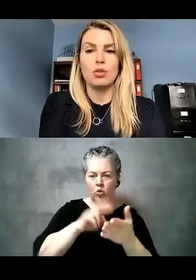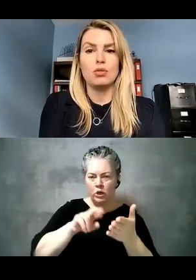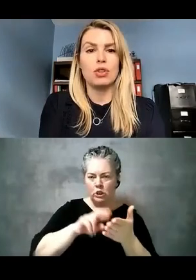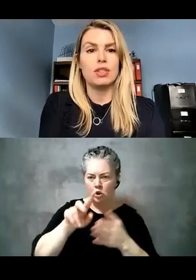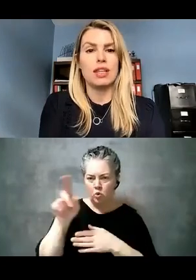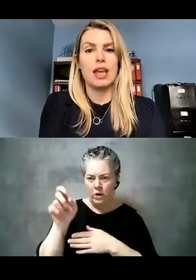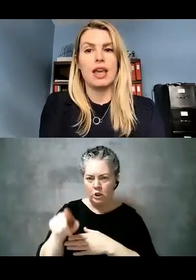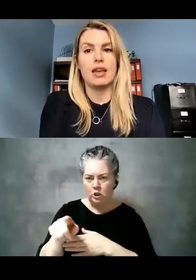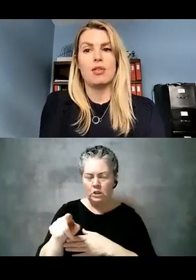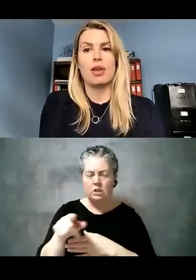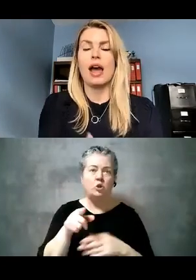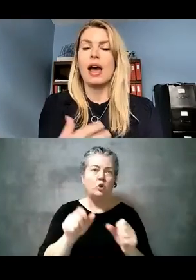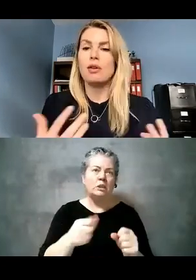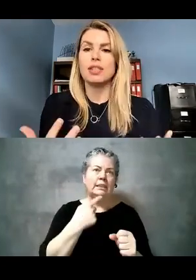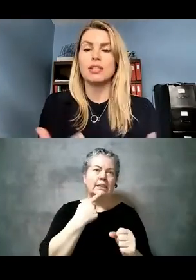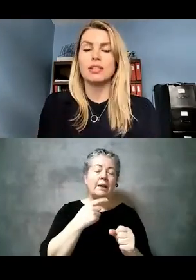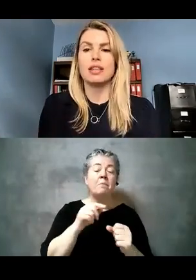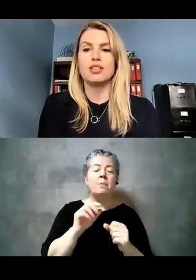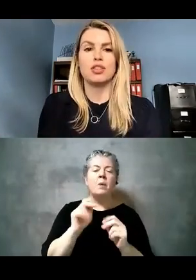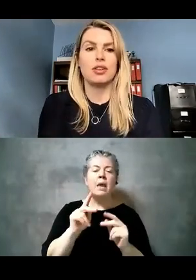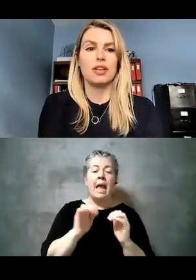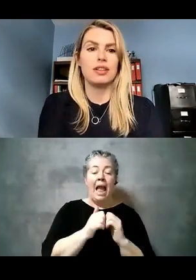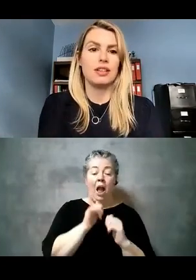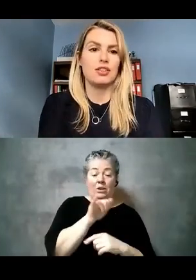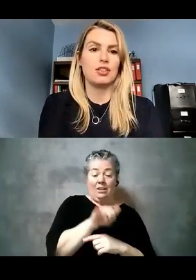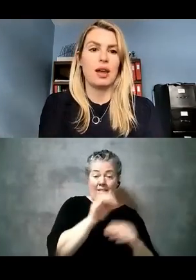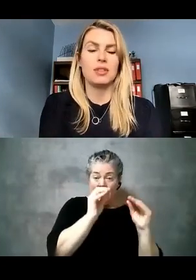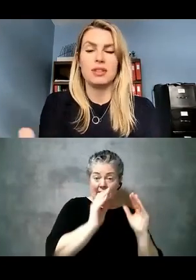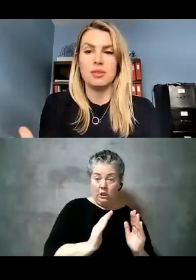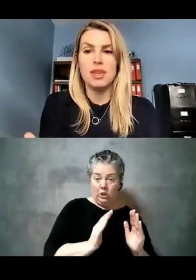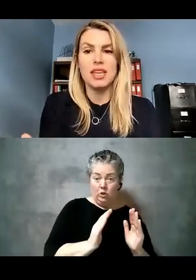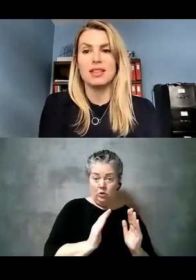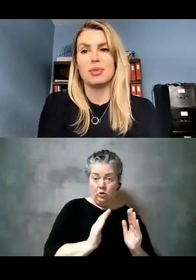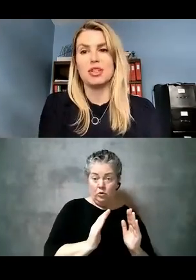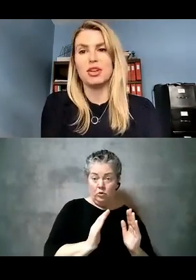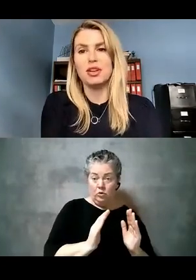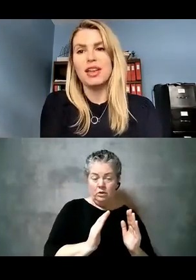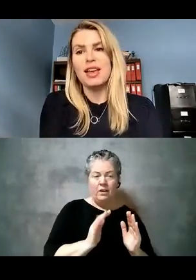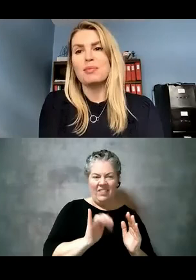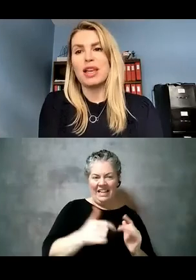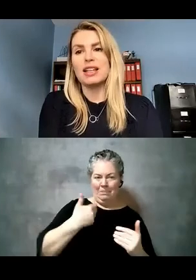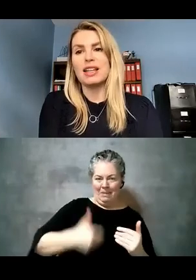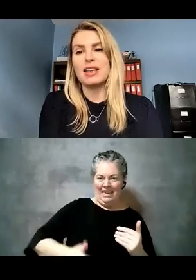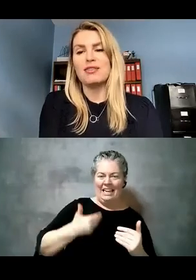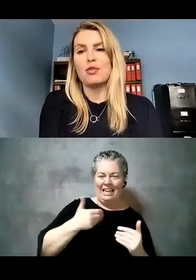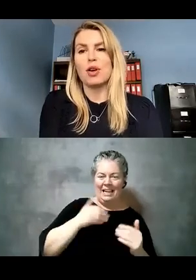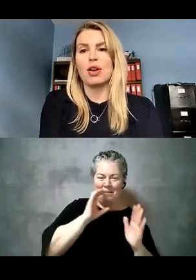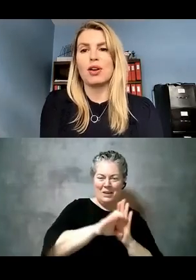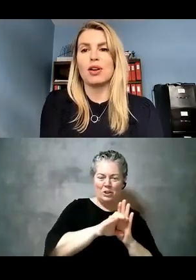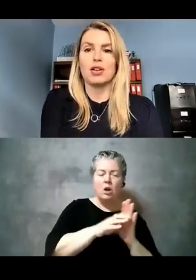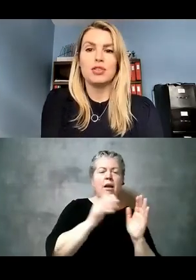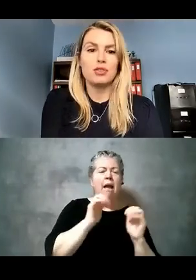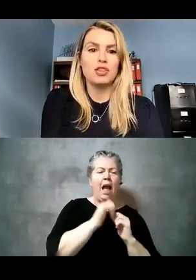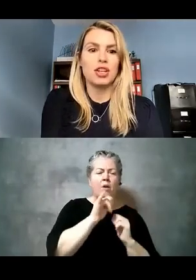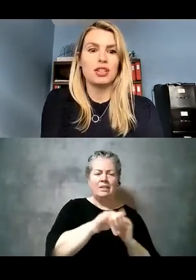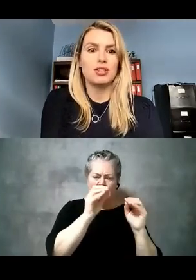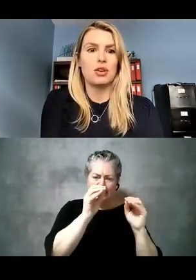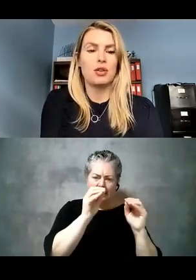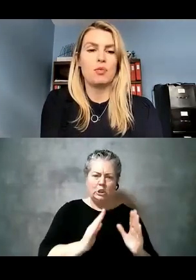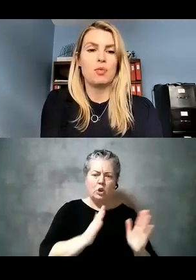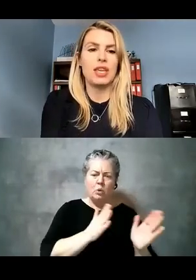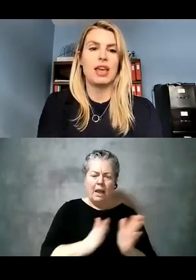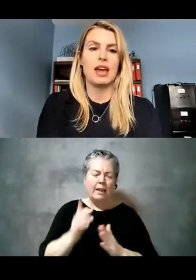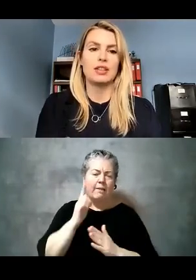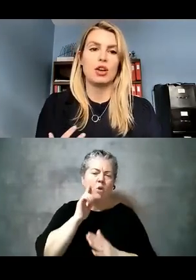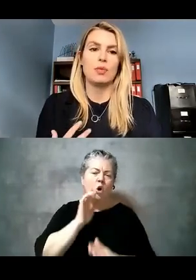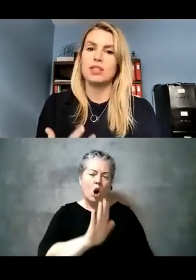So you could say, okay, how is this teacher, and this teacher happens to be me in this picture, planning for her instruction? So